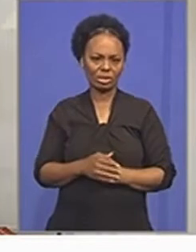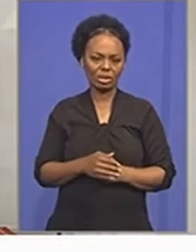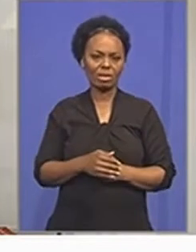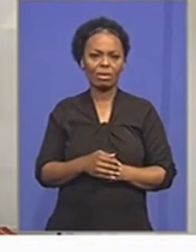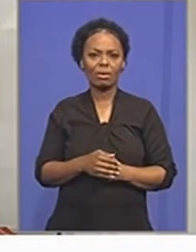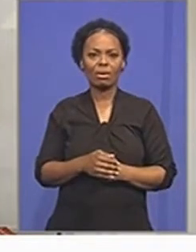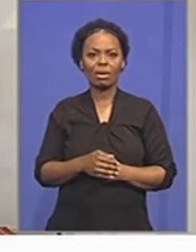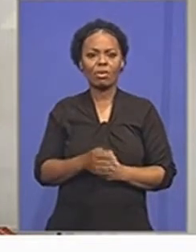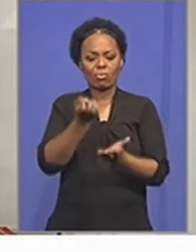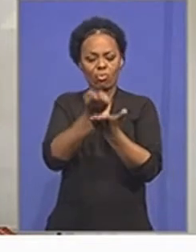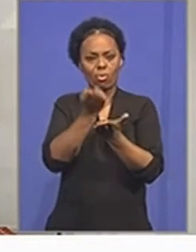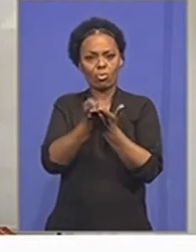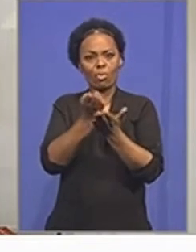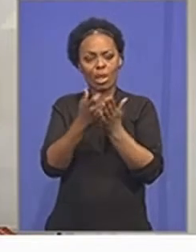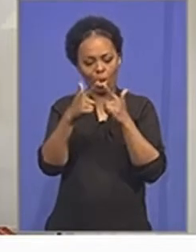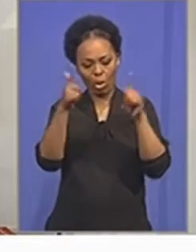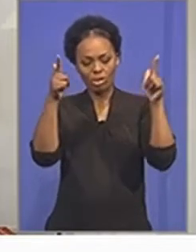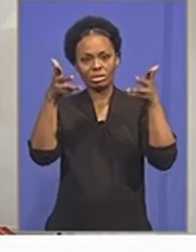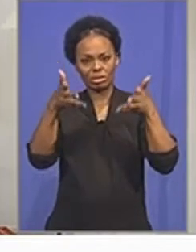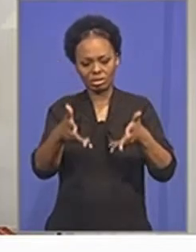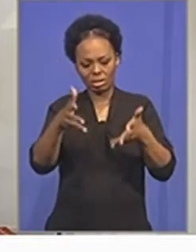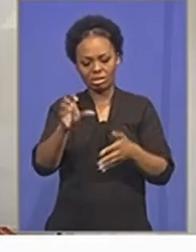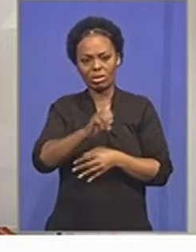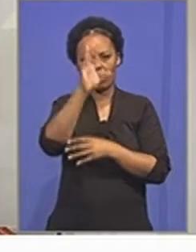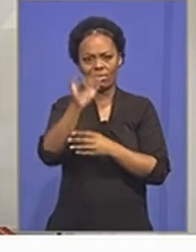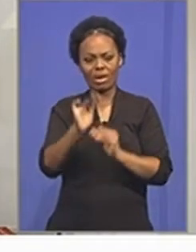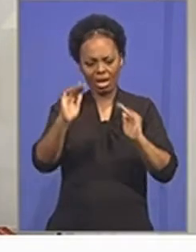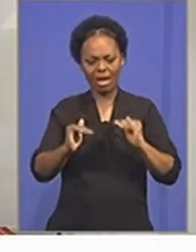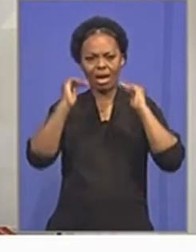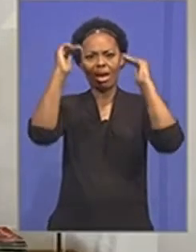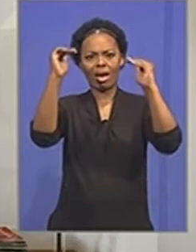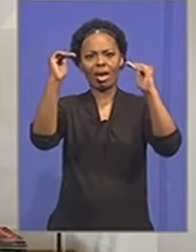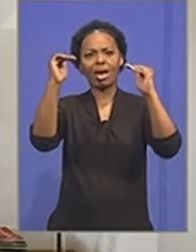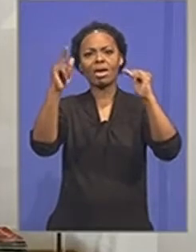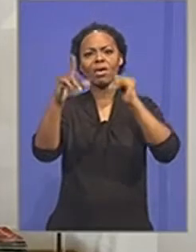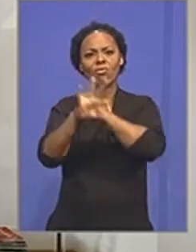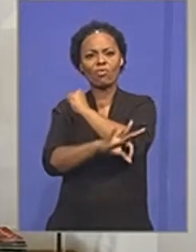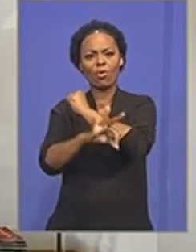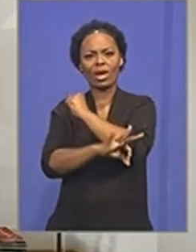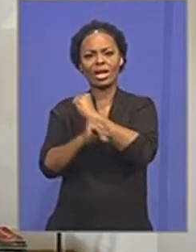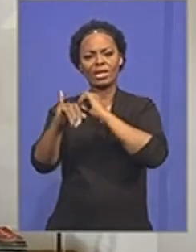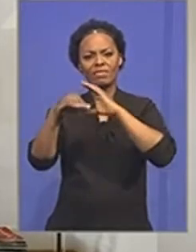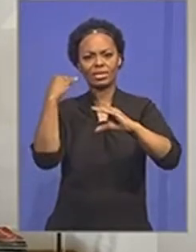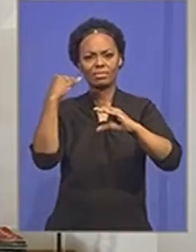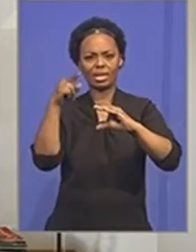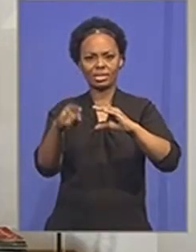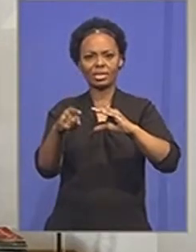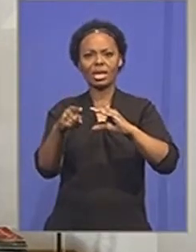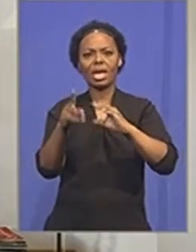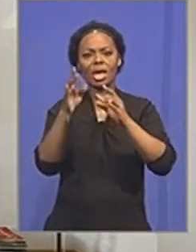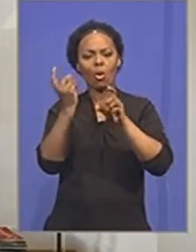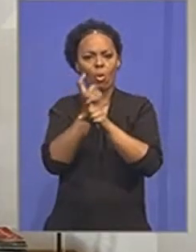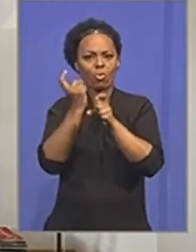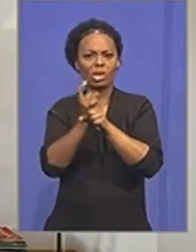has an economy larger than South Africa, has very high levels of foreign direct investment, and has innovations that are used every single day in